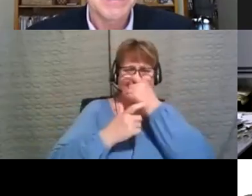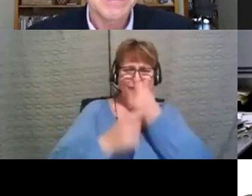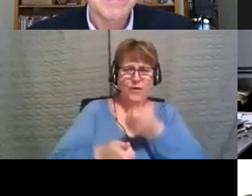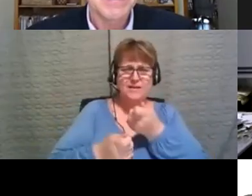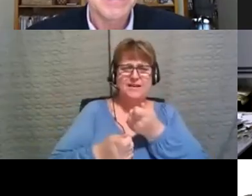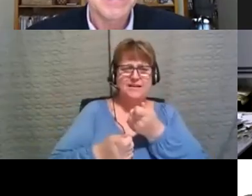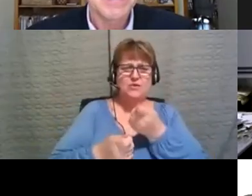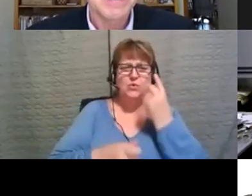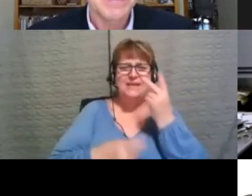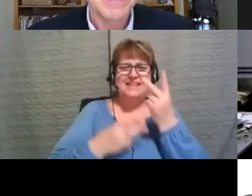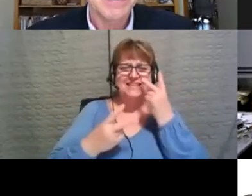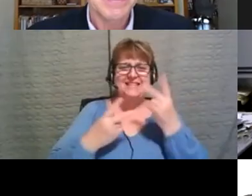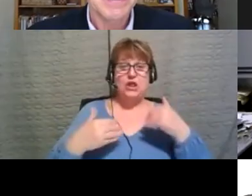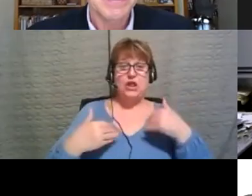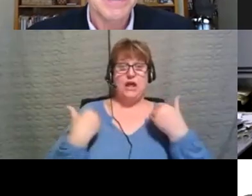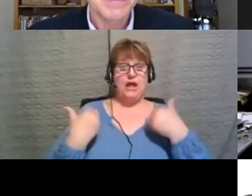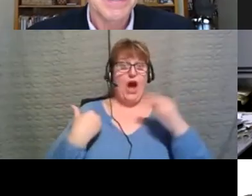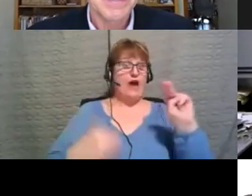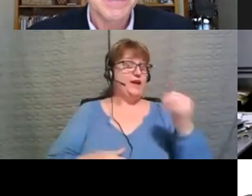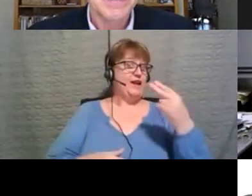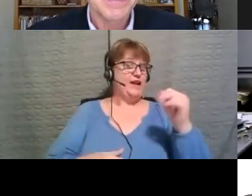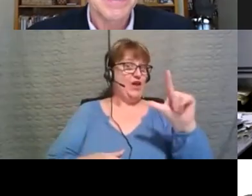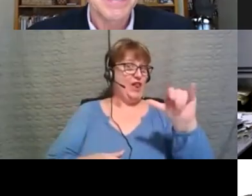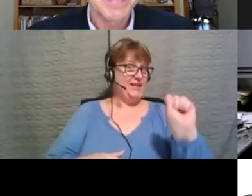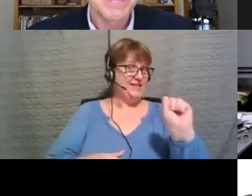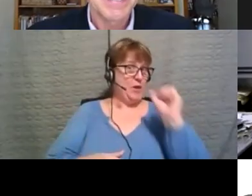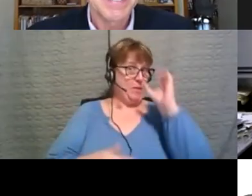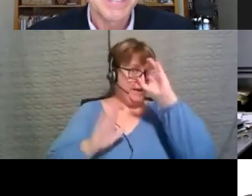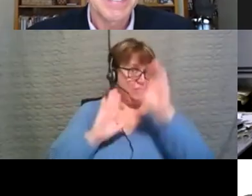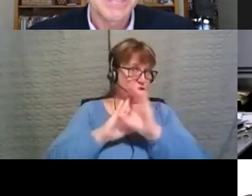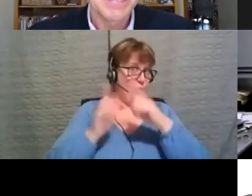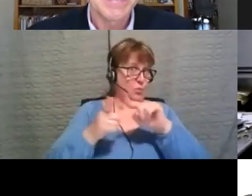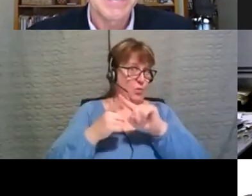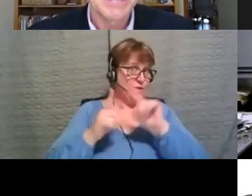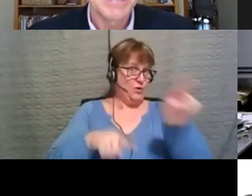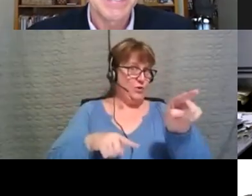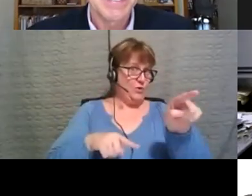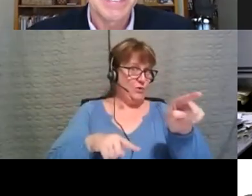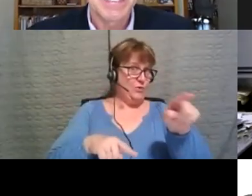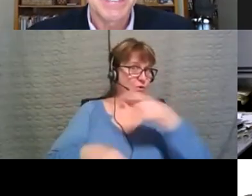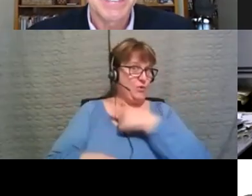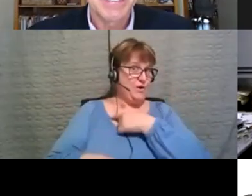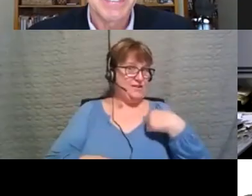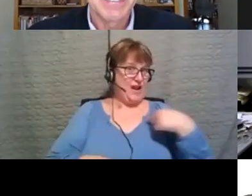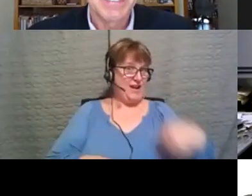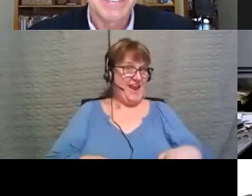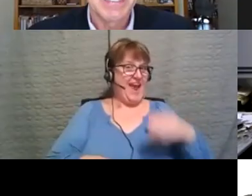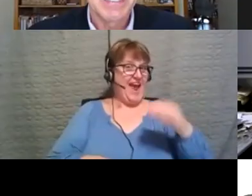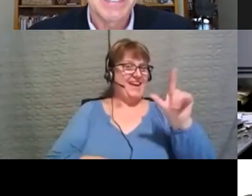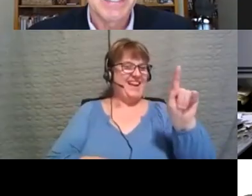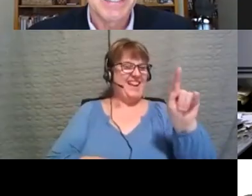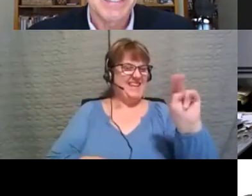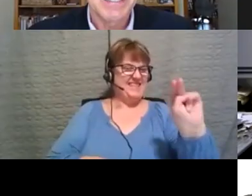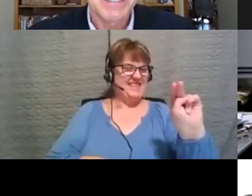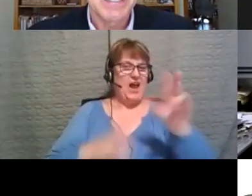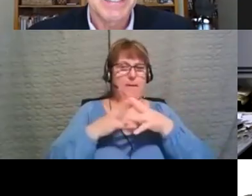me to see the young Nicholas from years back when you were in China and Latin America. But I guess I have